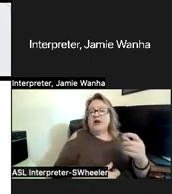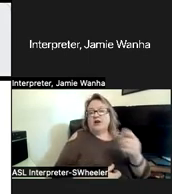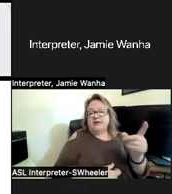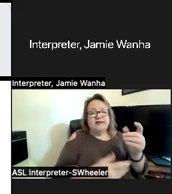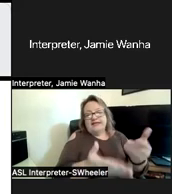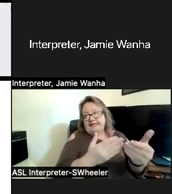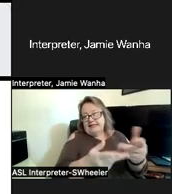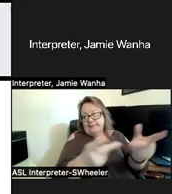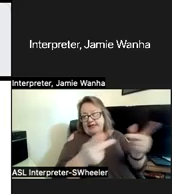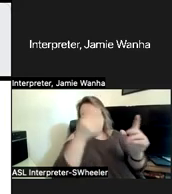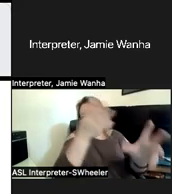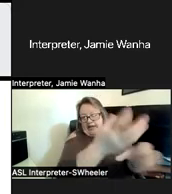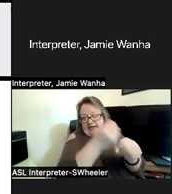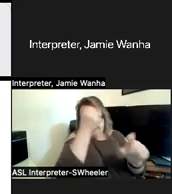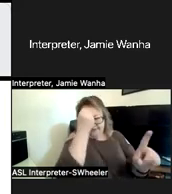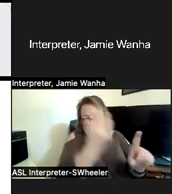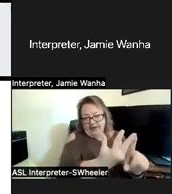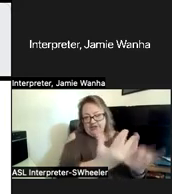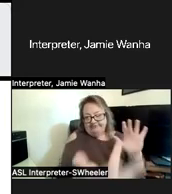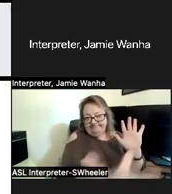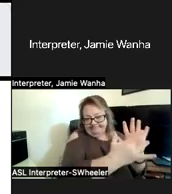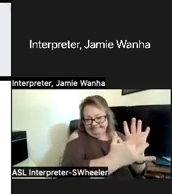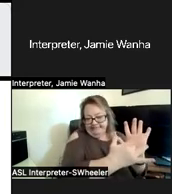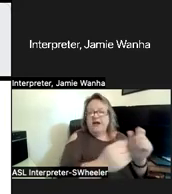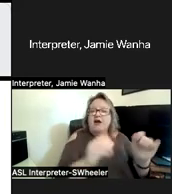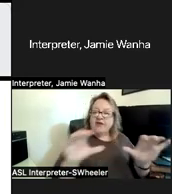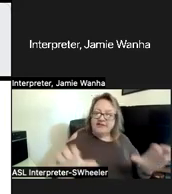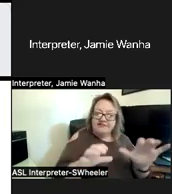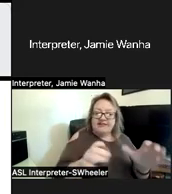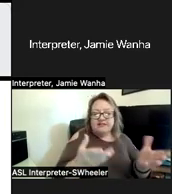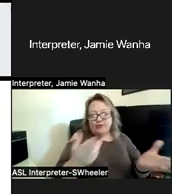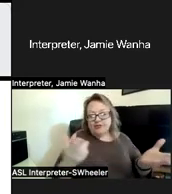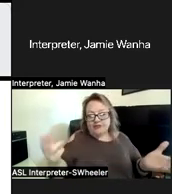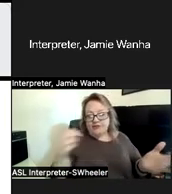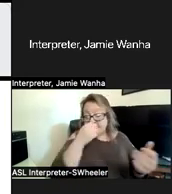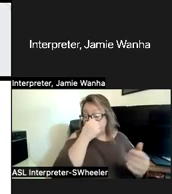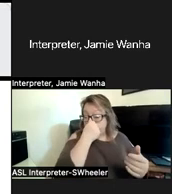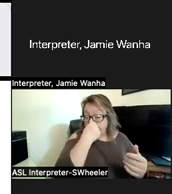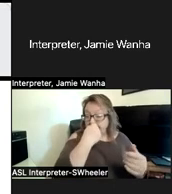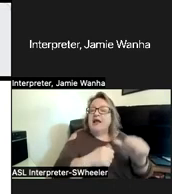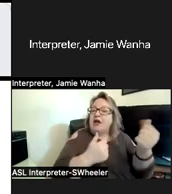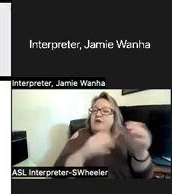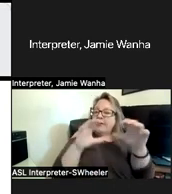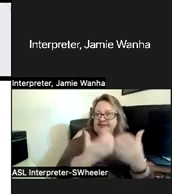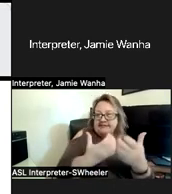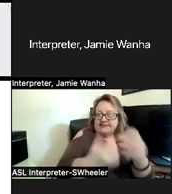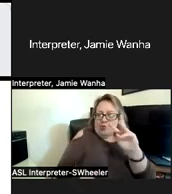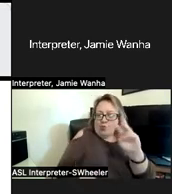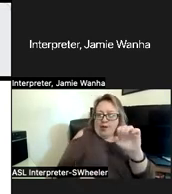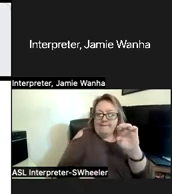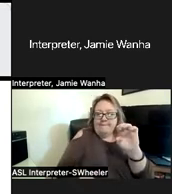this information, a lot of our activities and resources and webinars. Of course, we